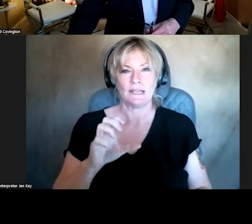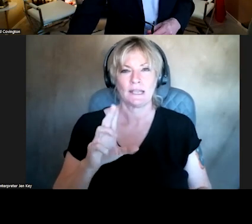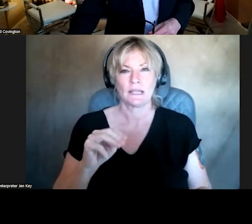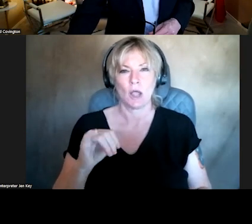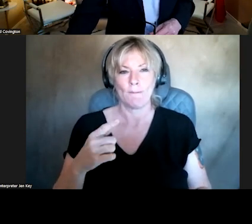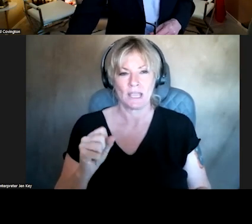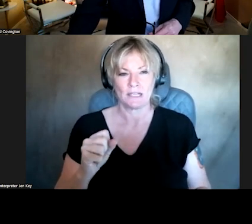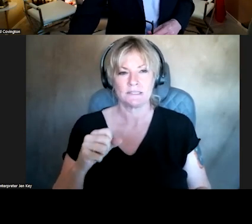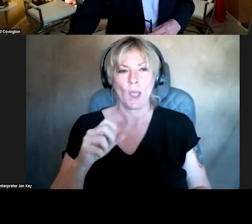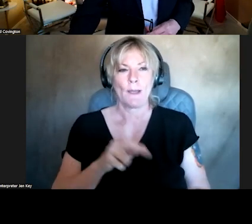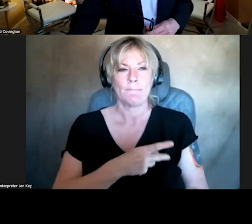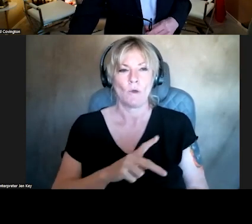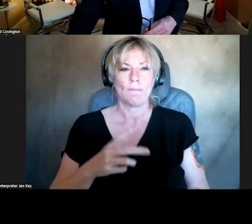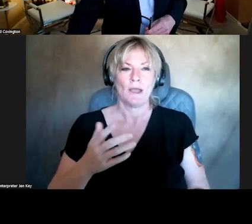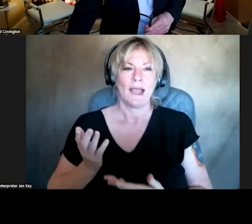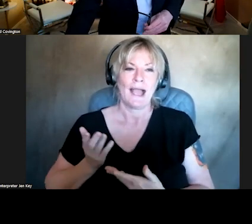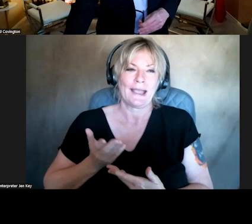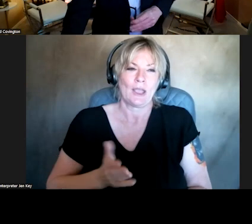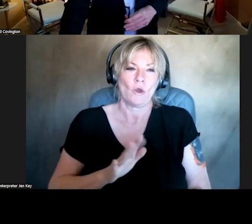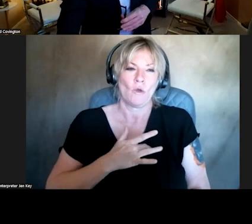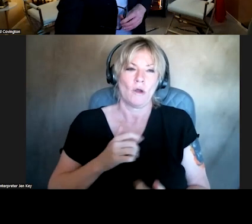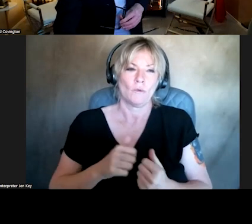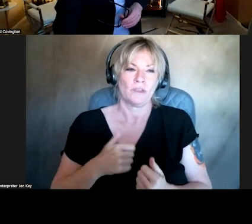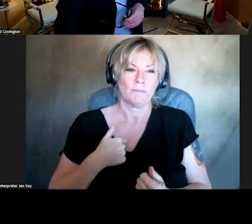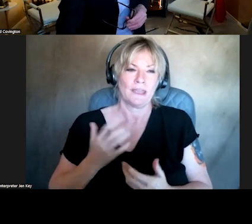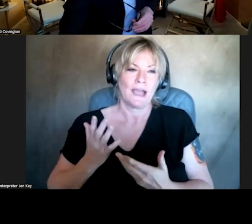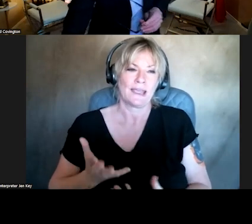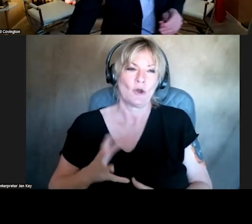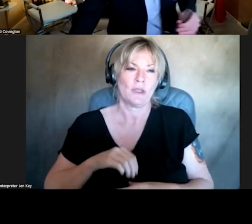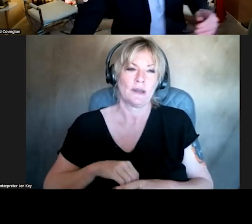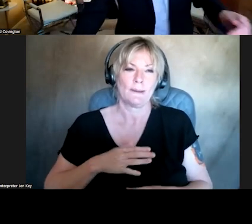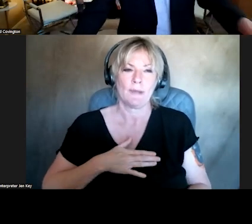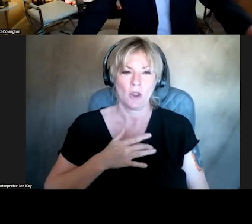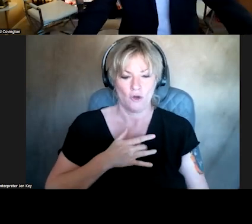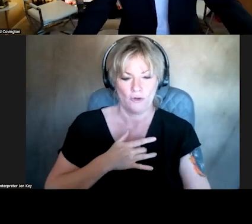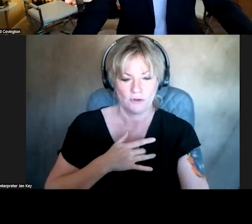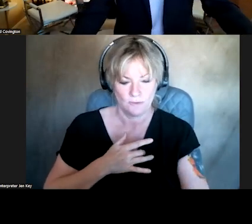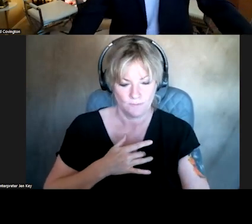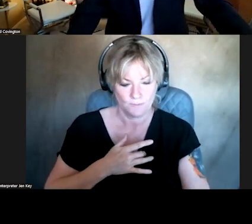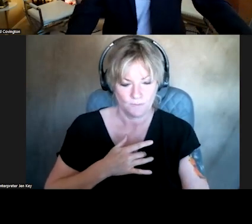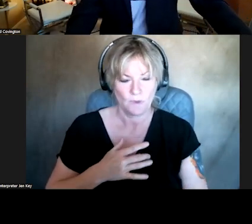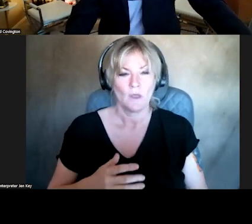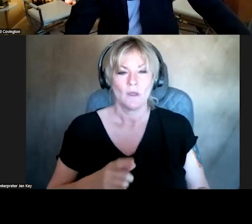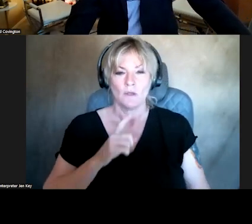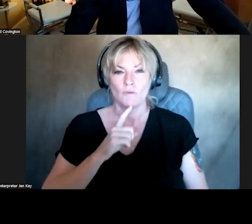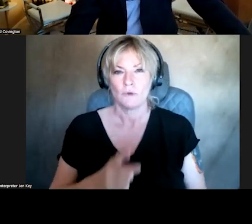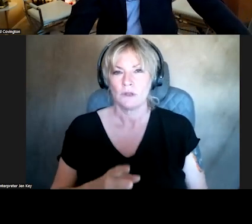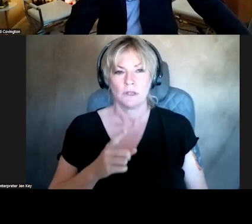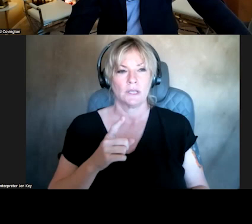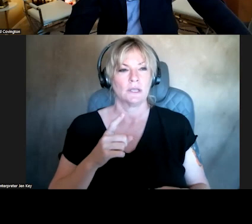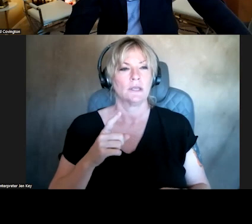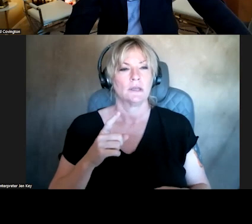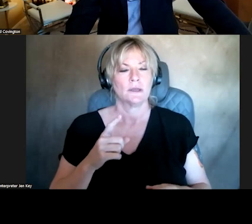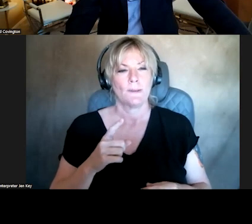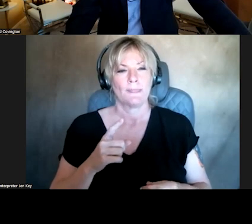poem, "I carry your heart with me, I carry it in my heart." And it was really quite